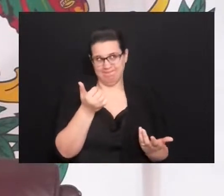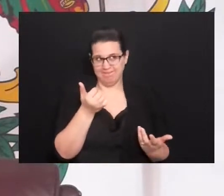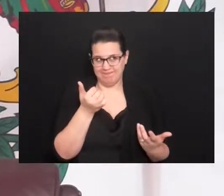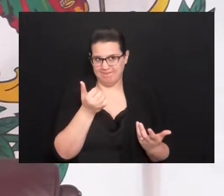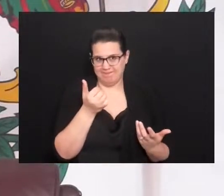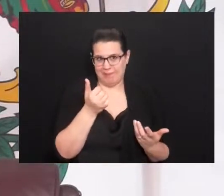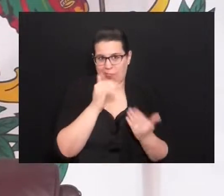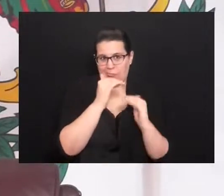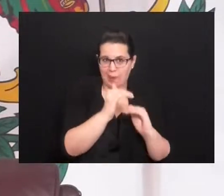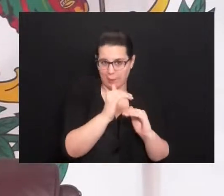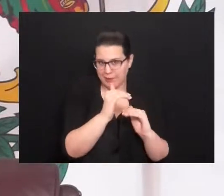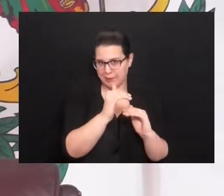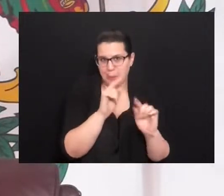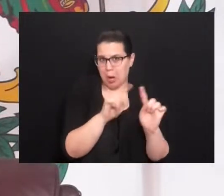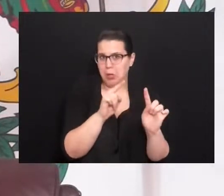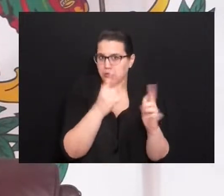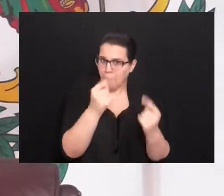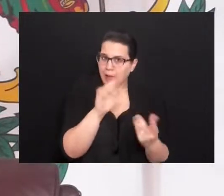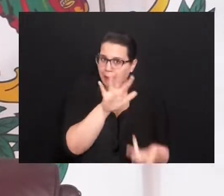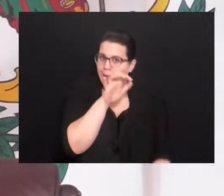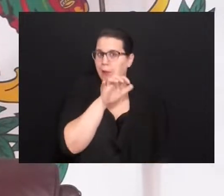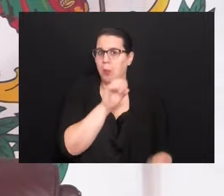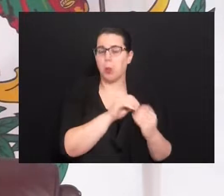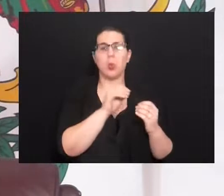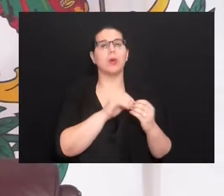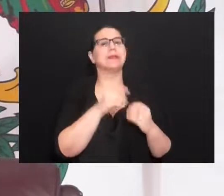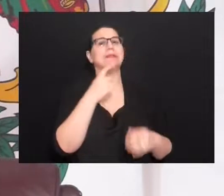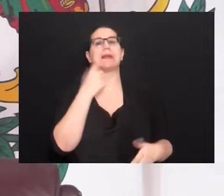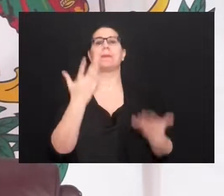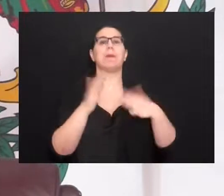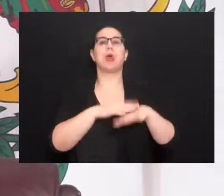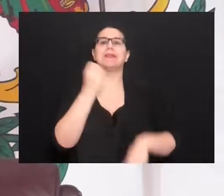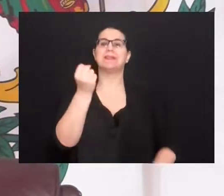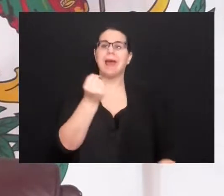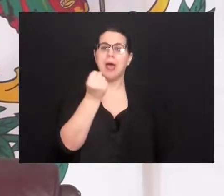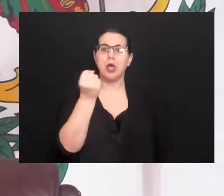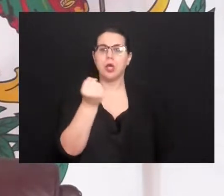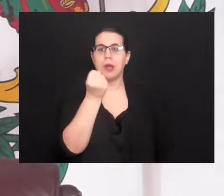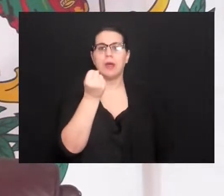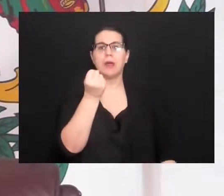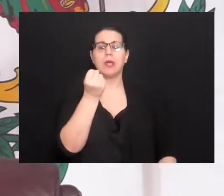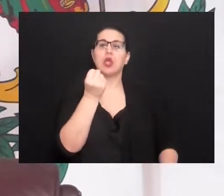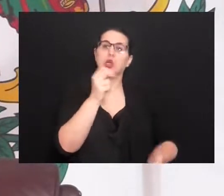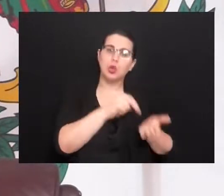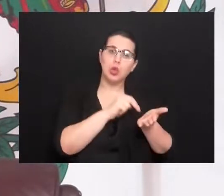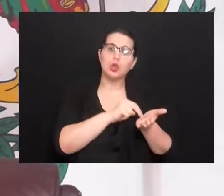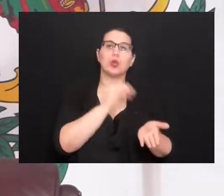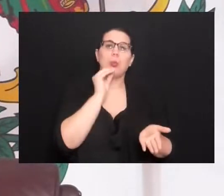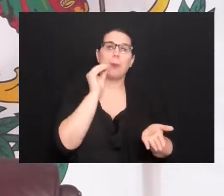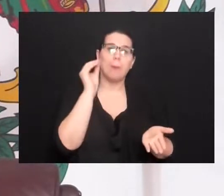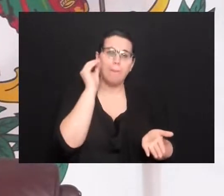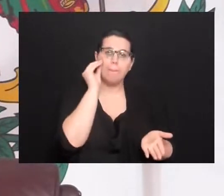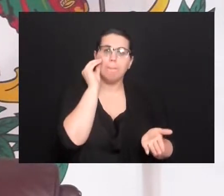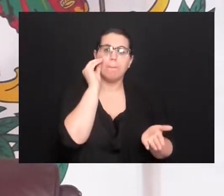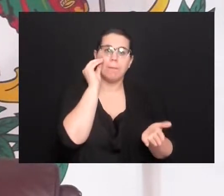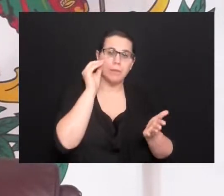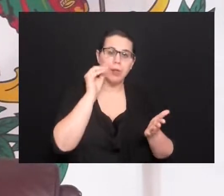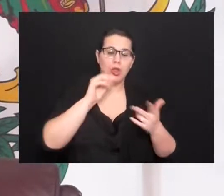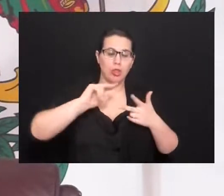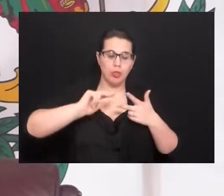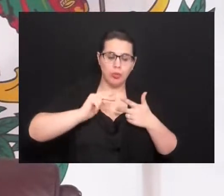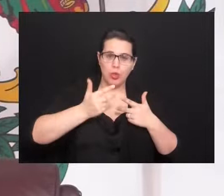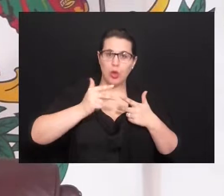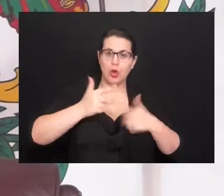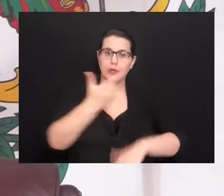it. He said Saturday we're going to start our nursing home booster shots for Moderna.